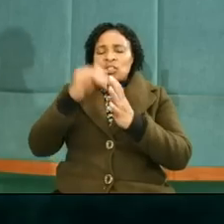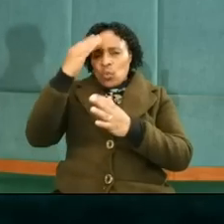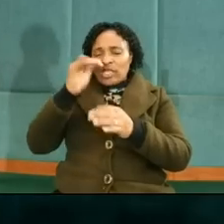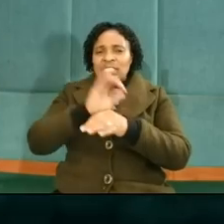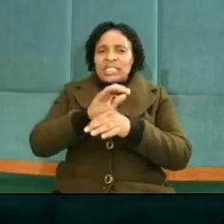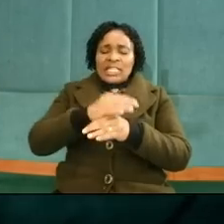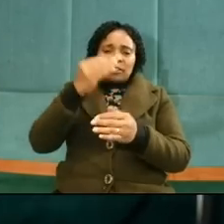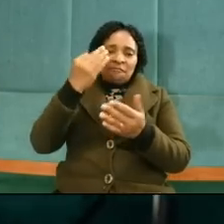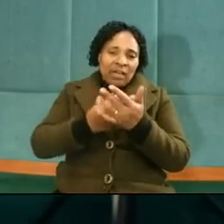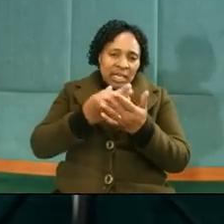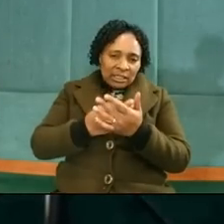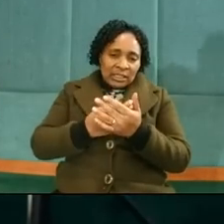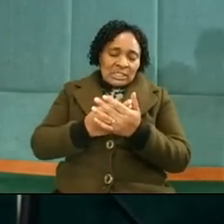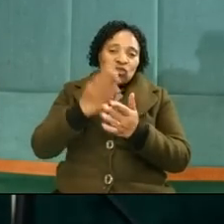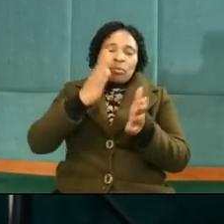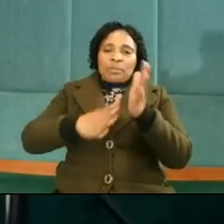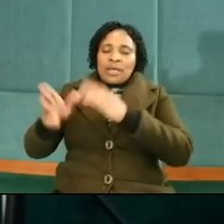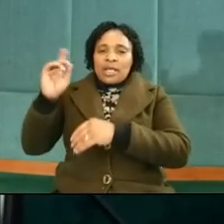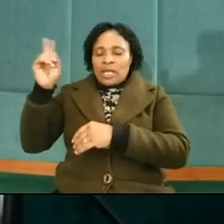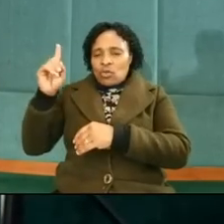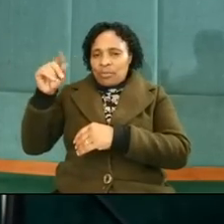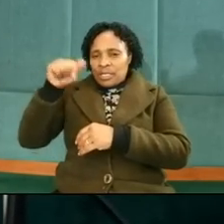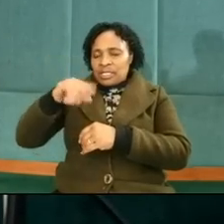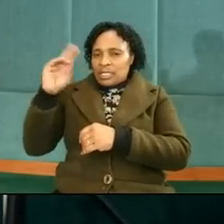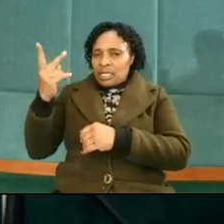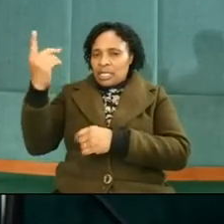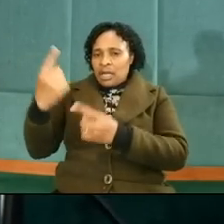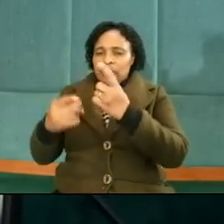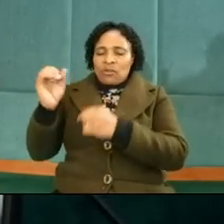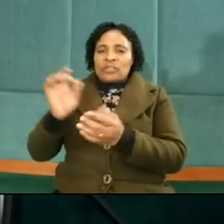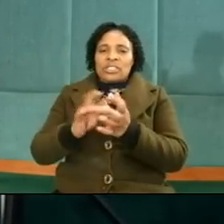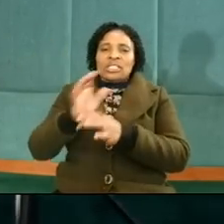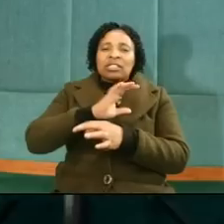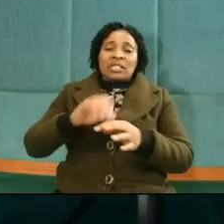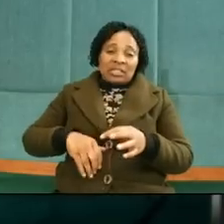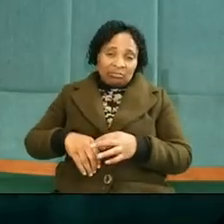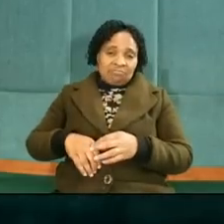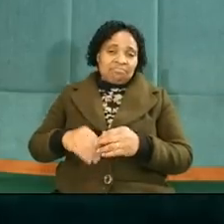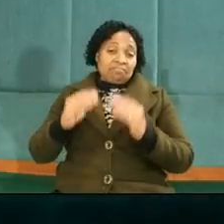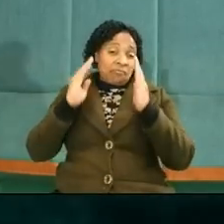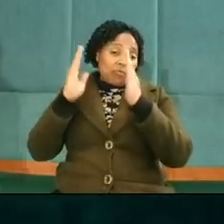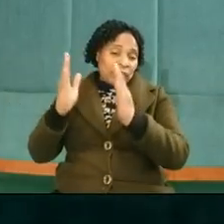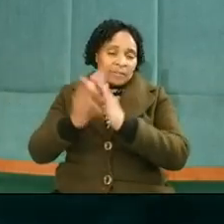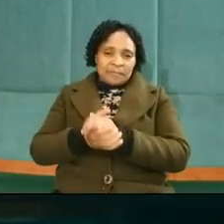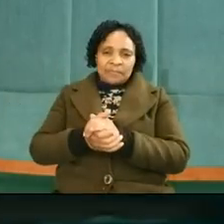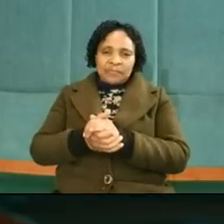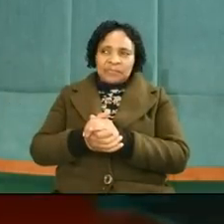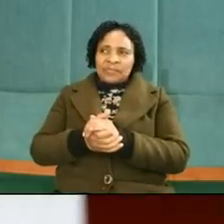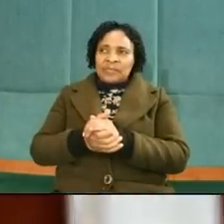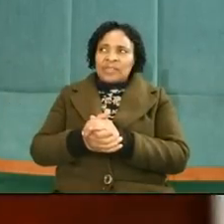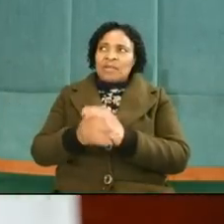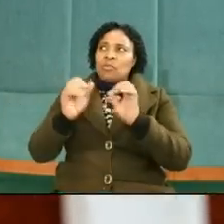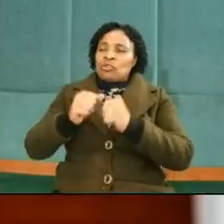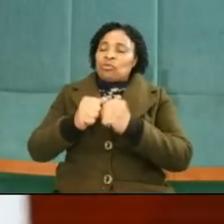to prepare Nairobi for this event, the second coming of Christ. So that's what we're going to pay our attention is. So here's it. I'm going to pull